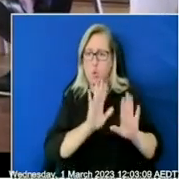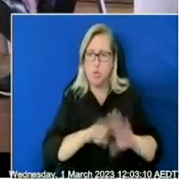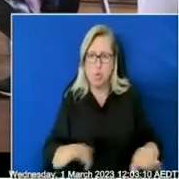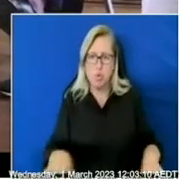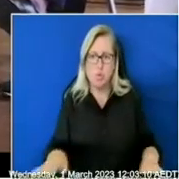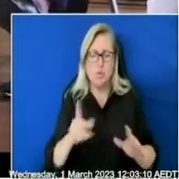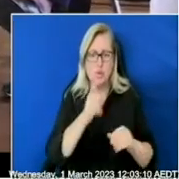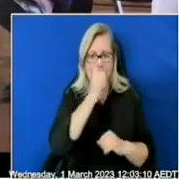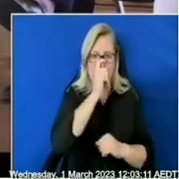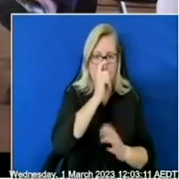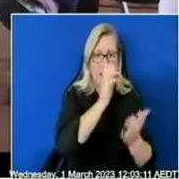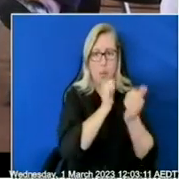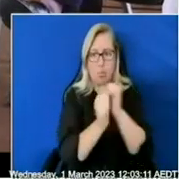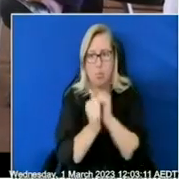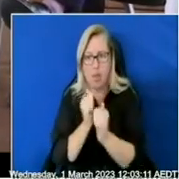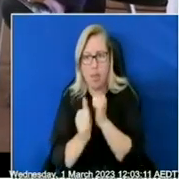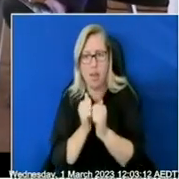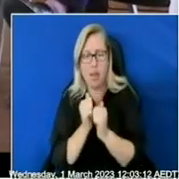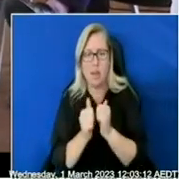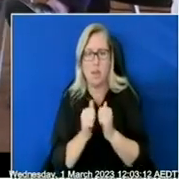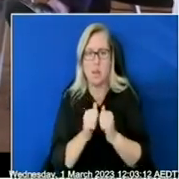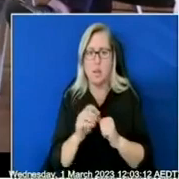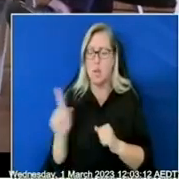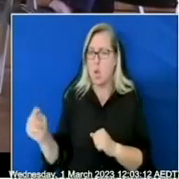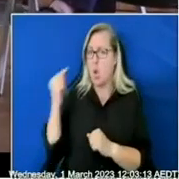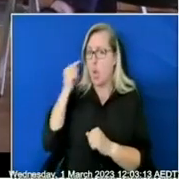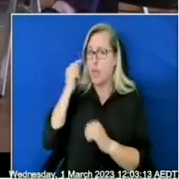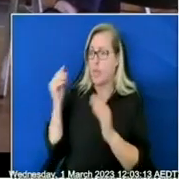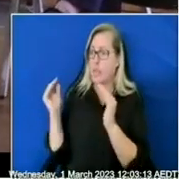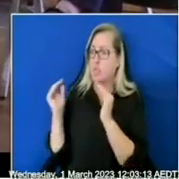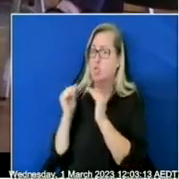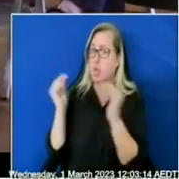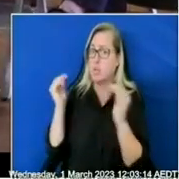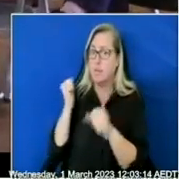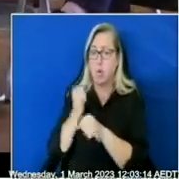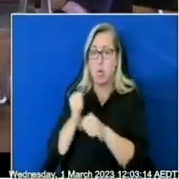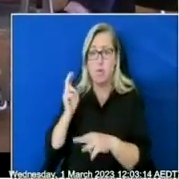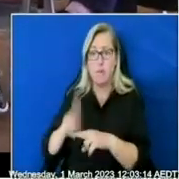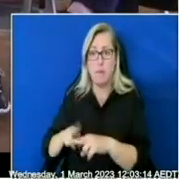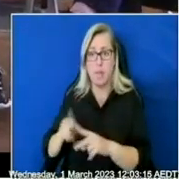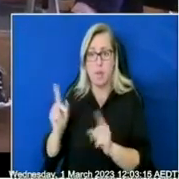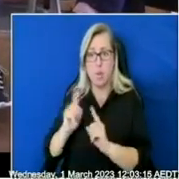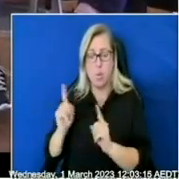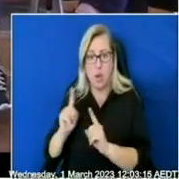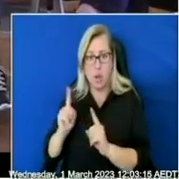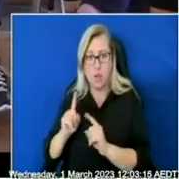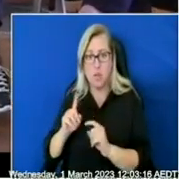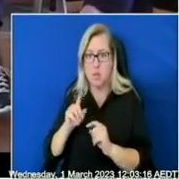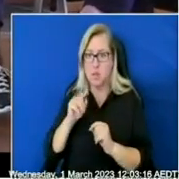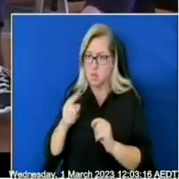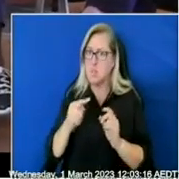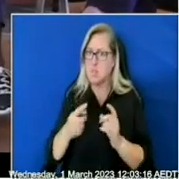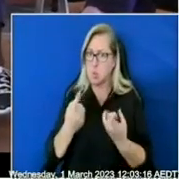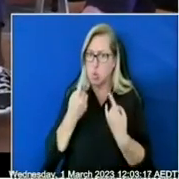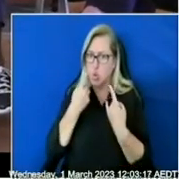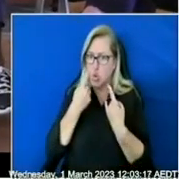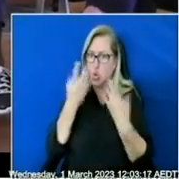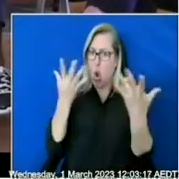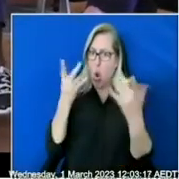think justice for grandfather would be to expose what happened to him, because he died without